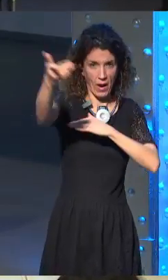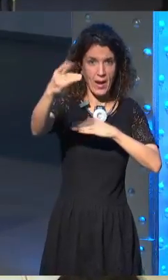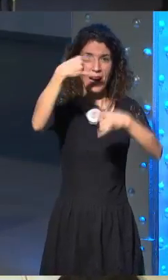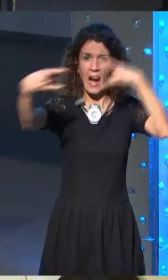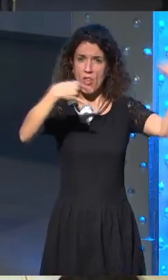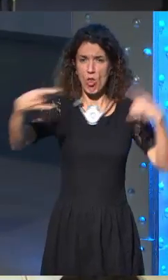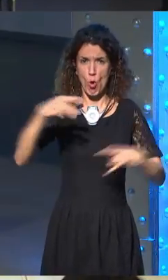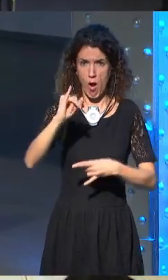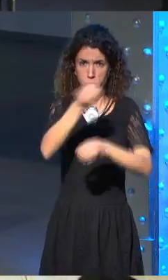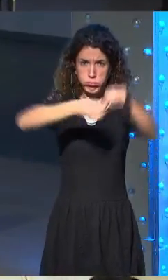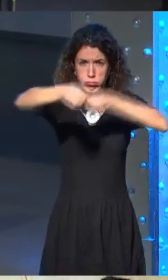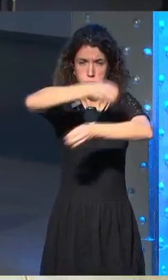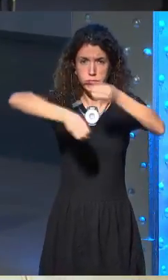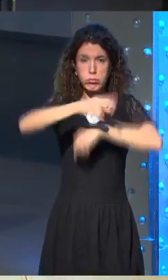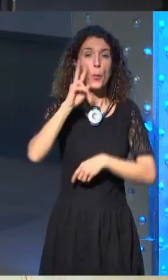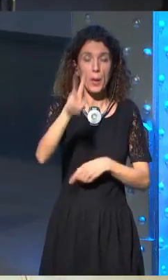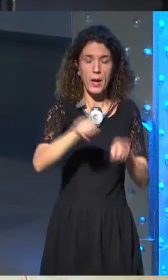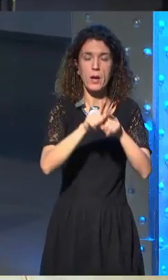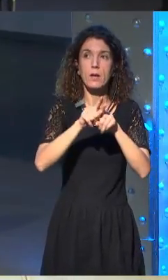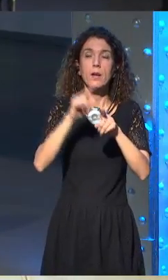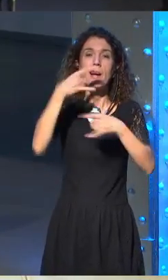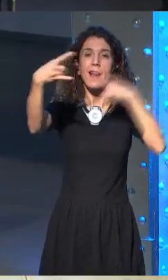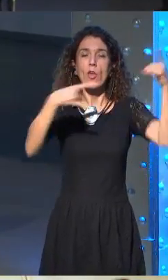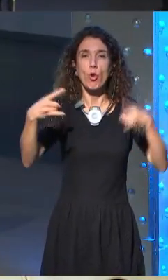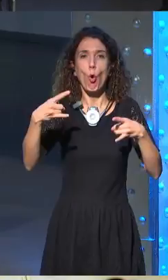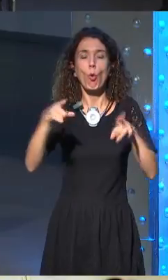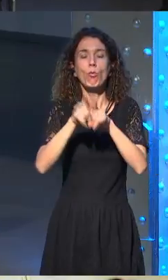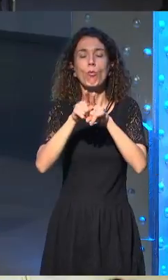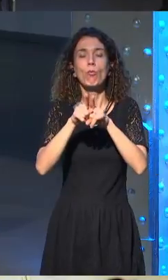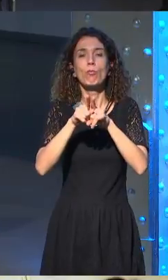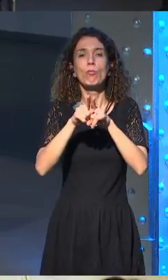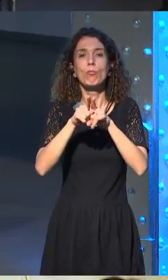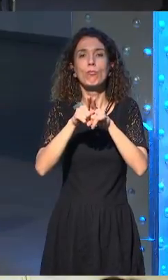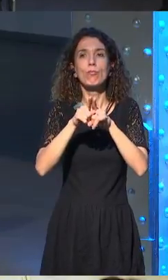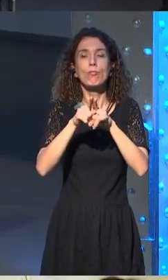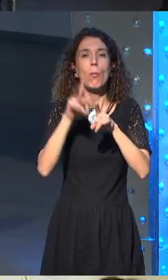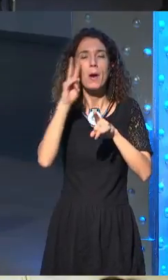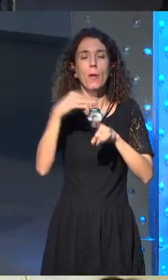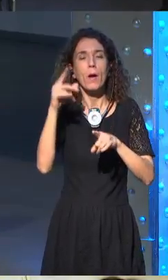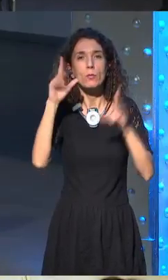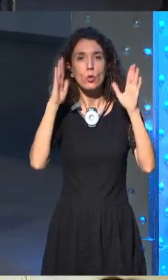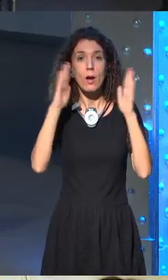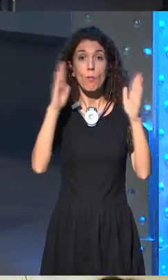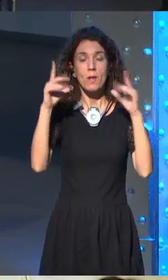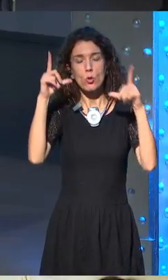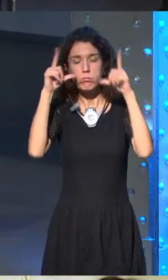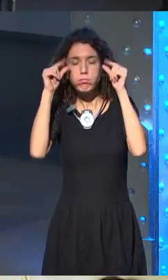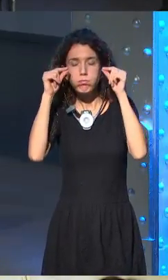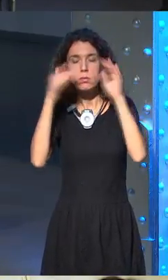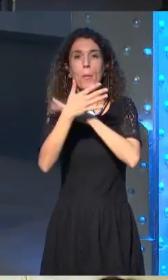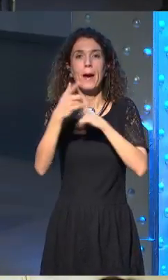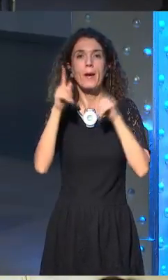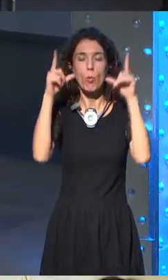And you can see the cosmic radiation when your eyes are closed. It's like little lights, flashes of light in your field of